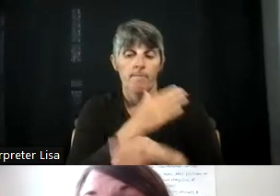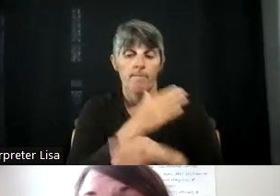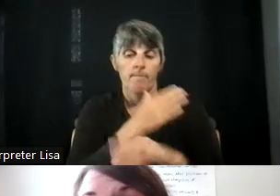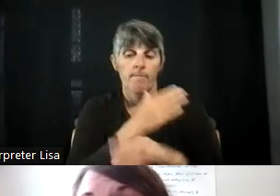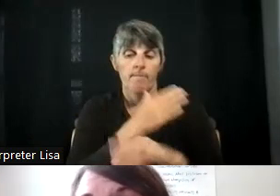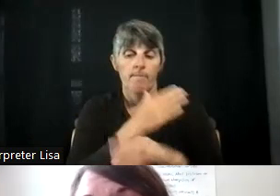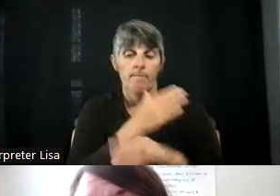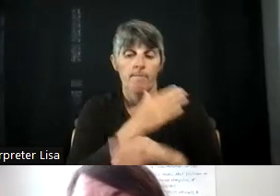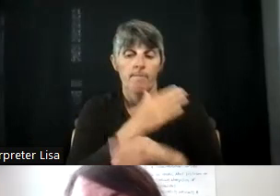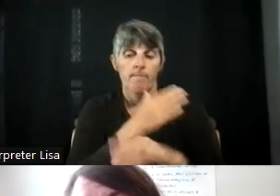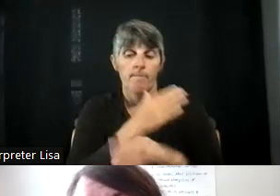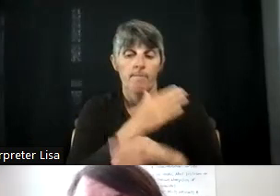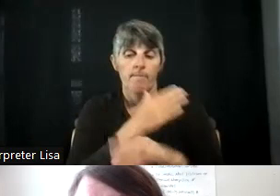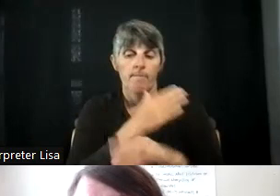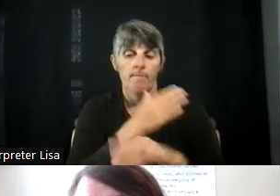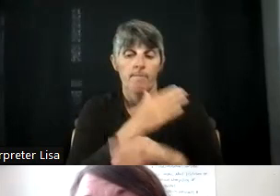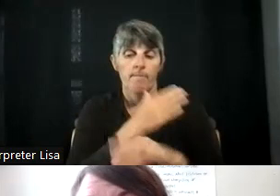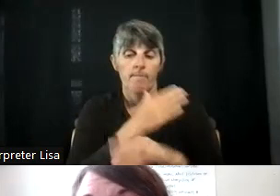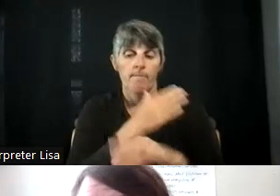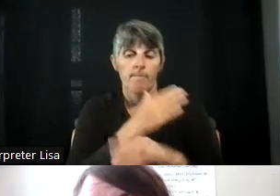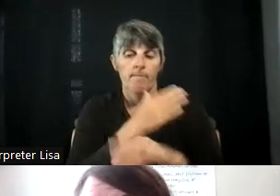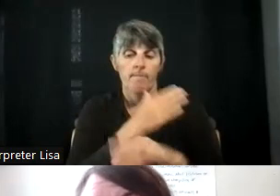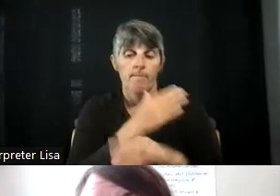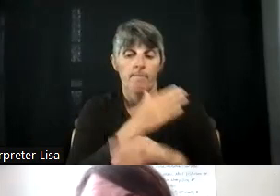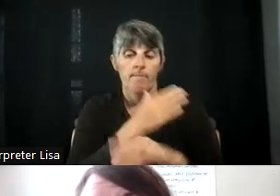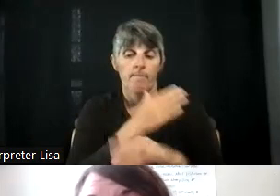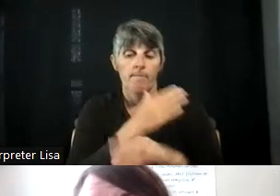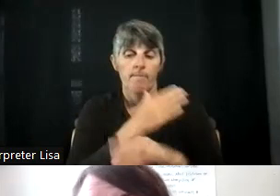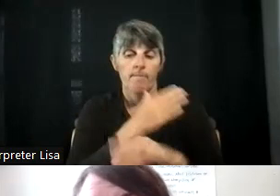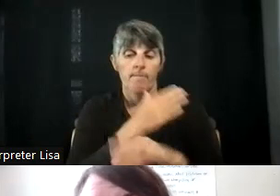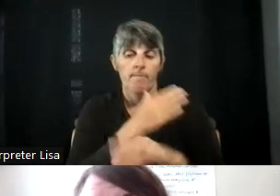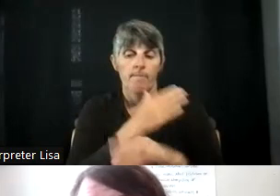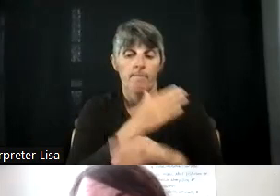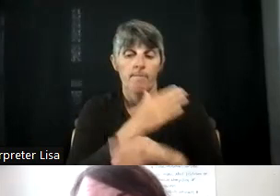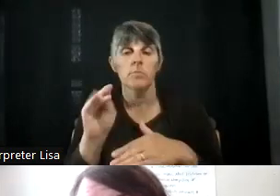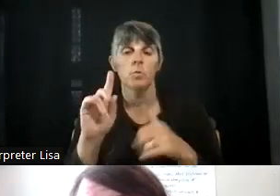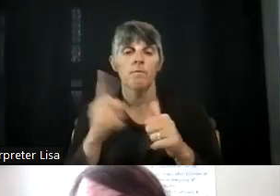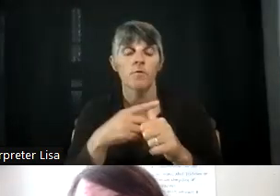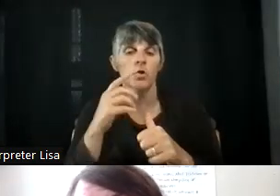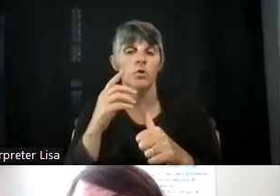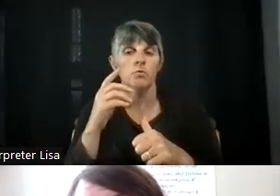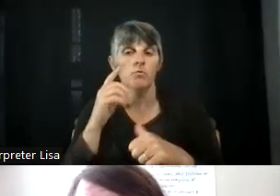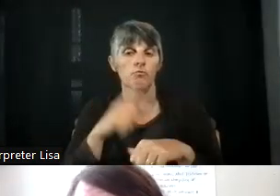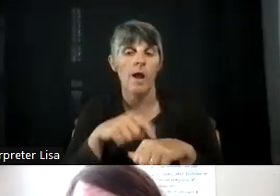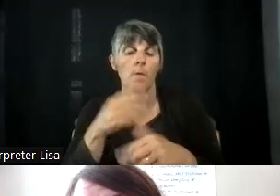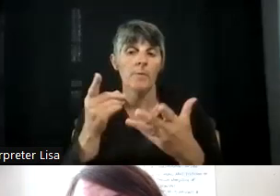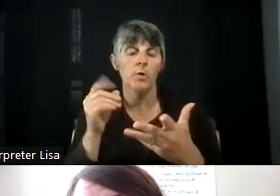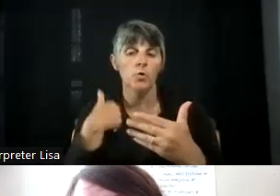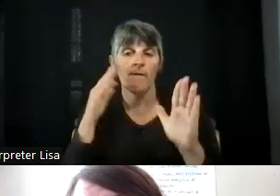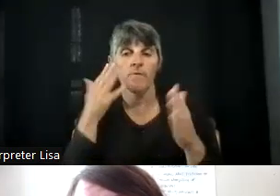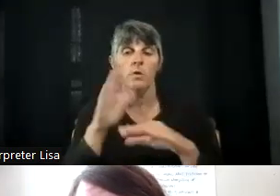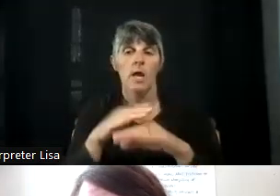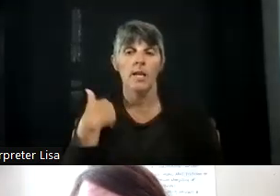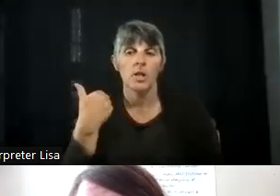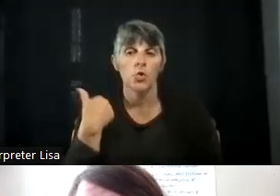lot of groups that work with youth that applied for Arts Bloom first round. So maybe we do have a focus on